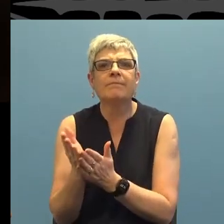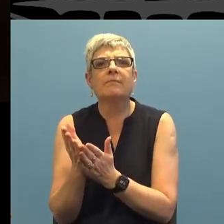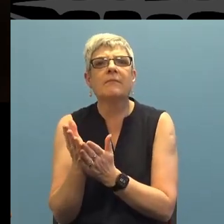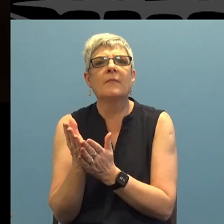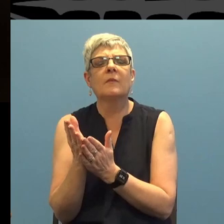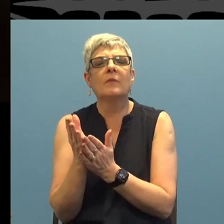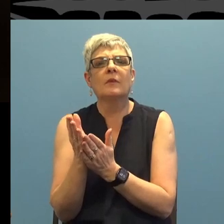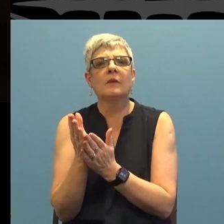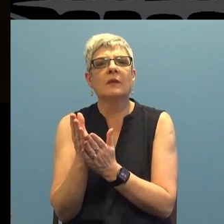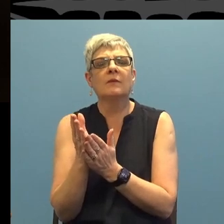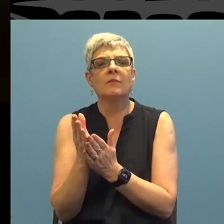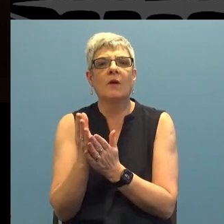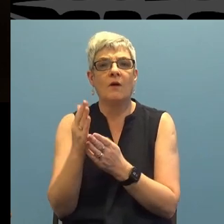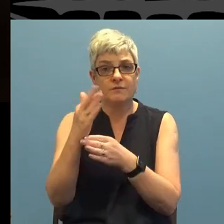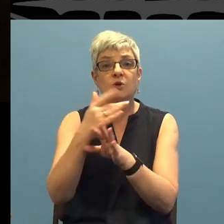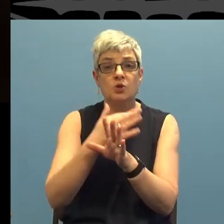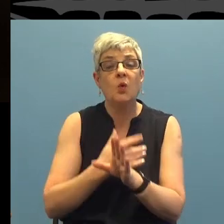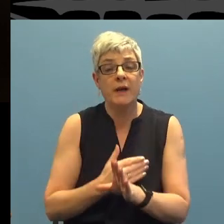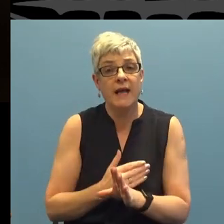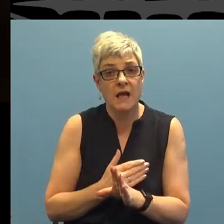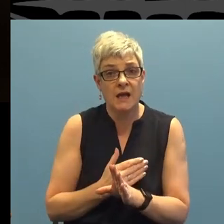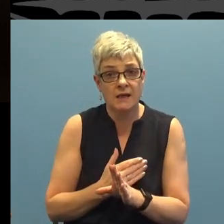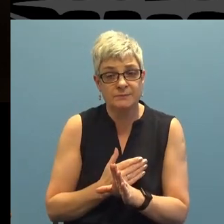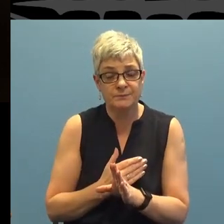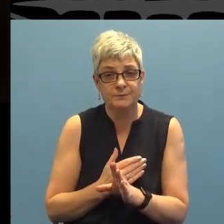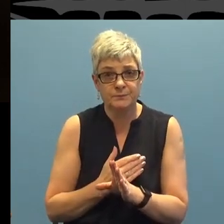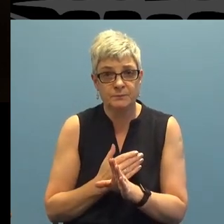of the story of